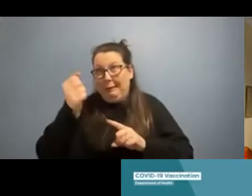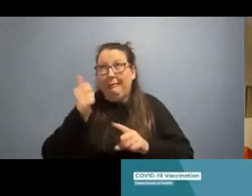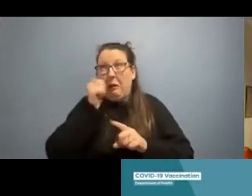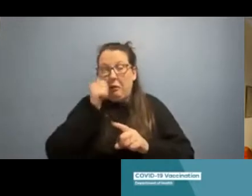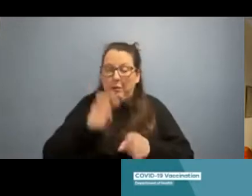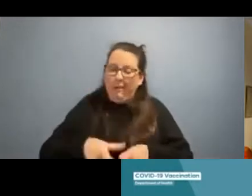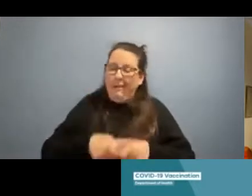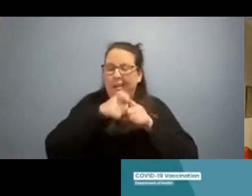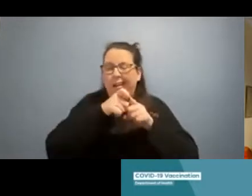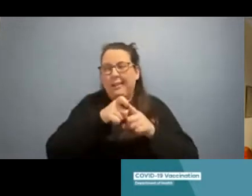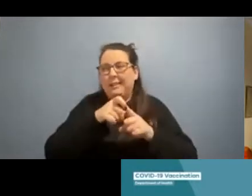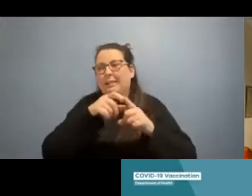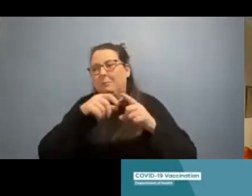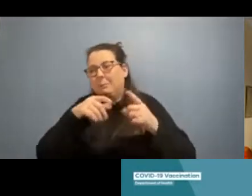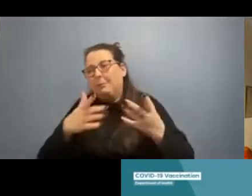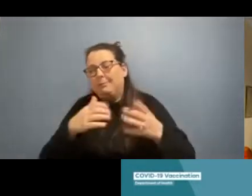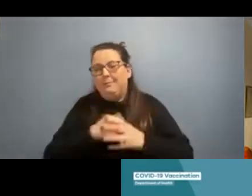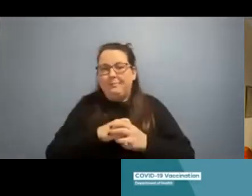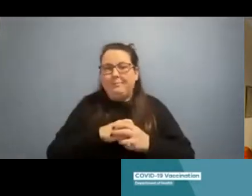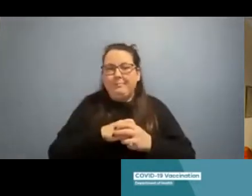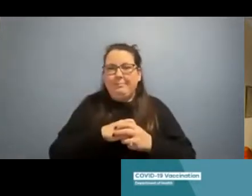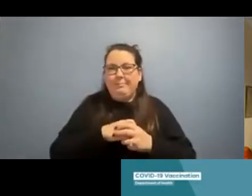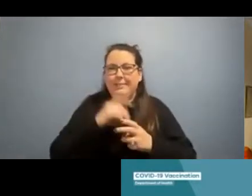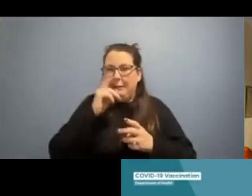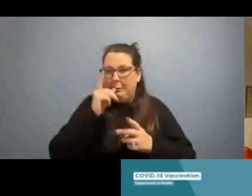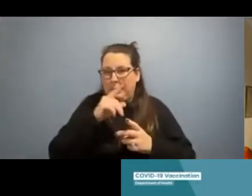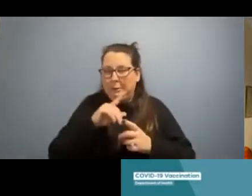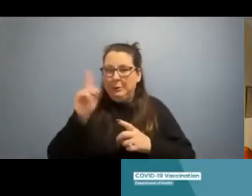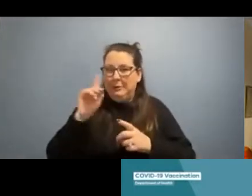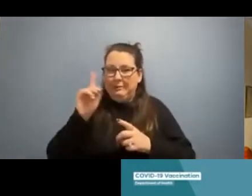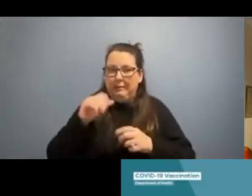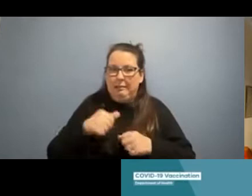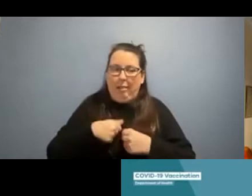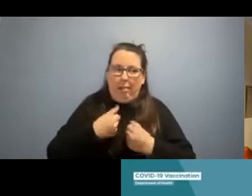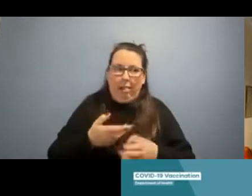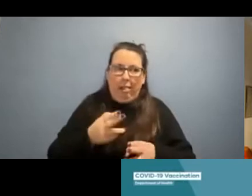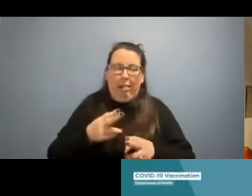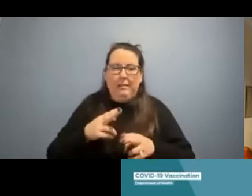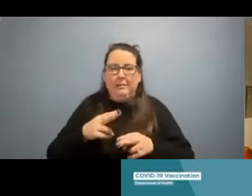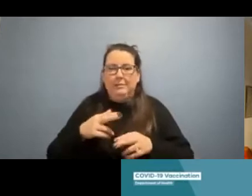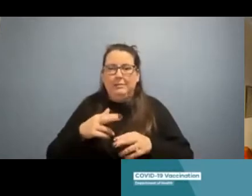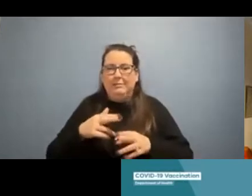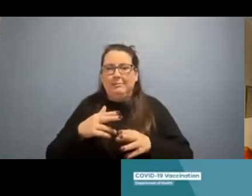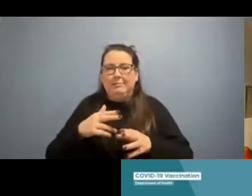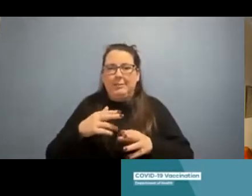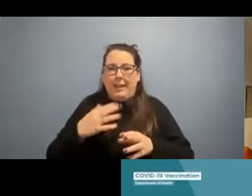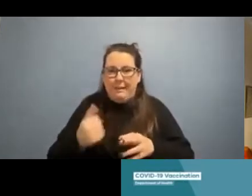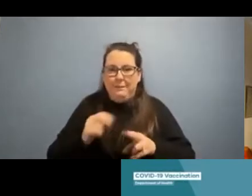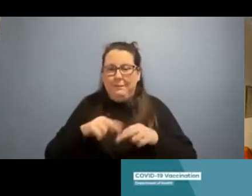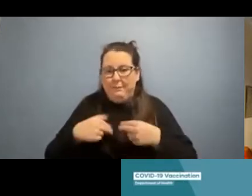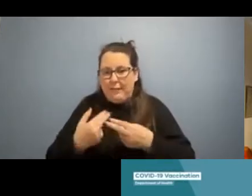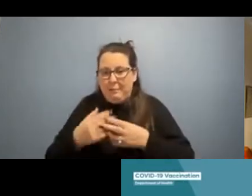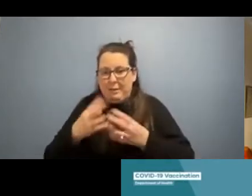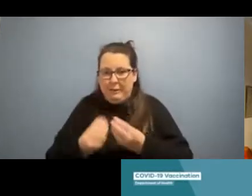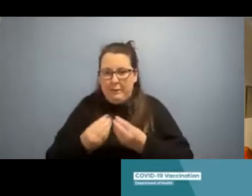it's threatening, and I know it's people feel, we've all got families, we've got to take care of them as well.